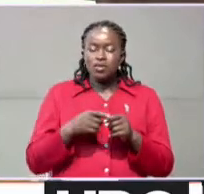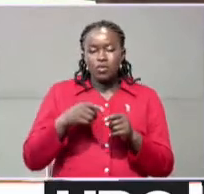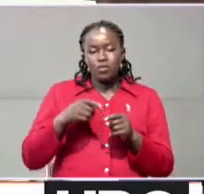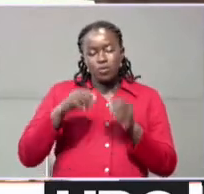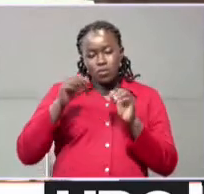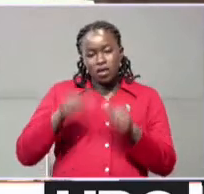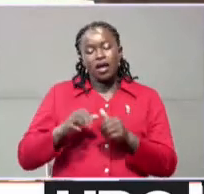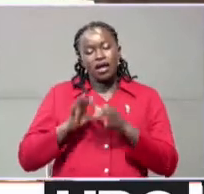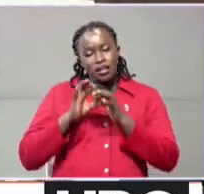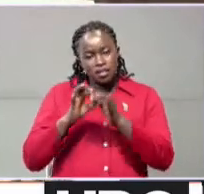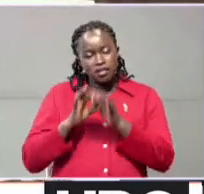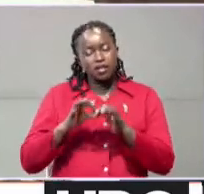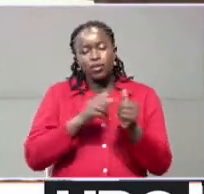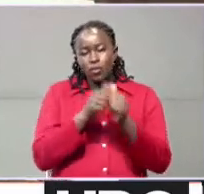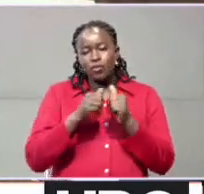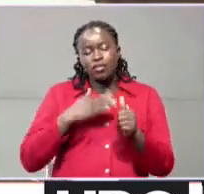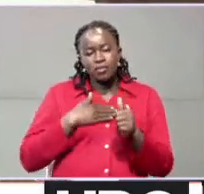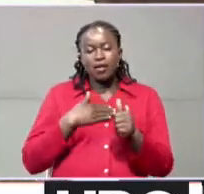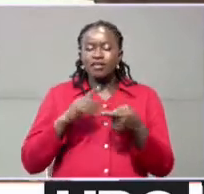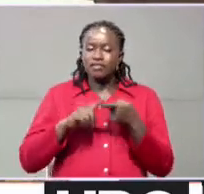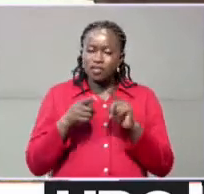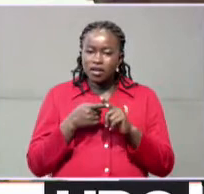my friend